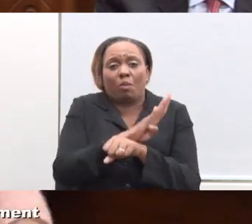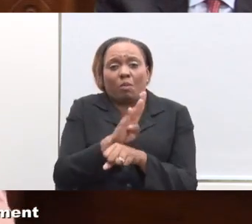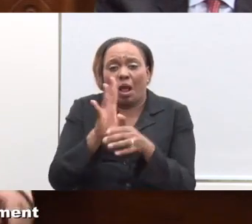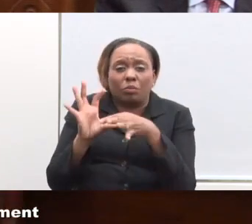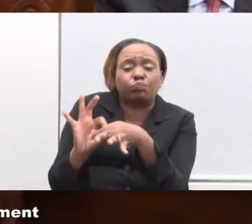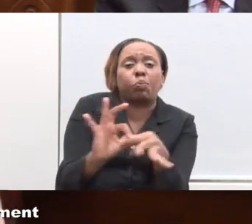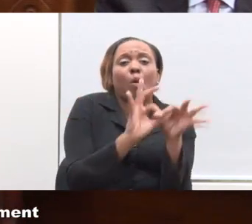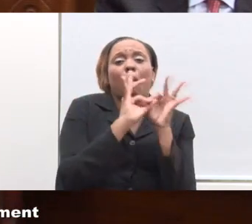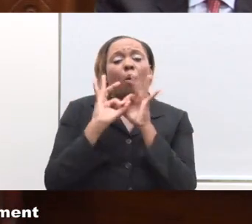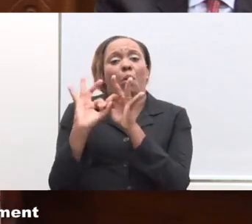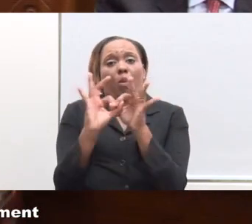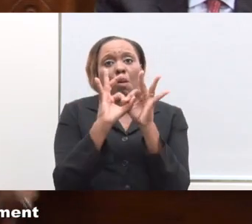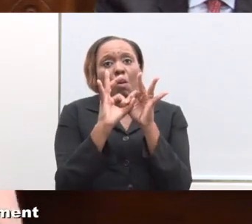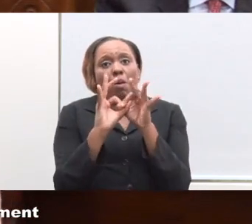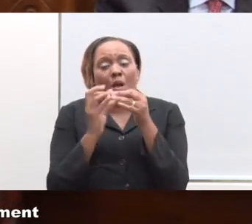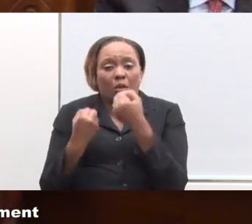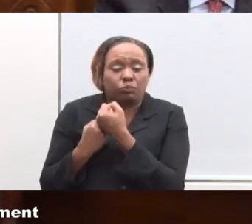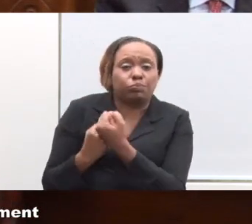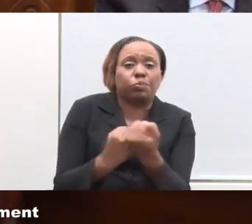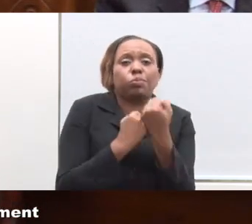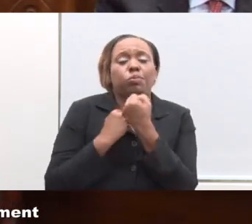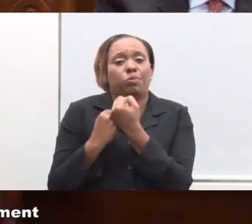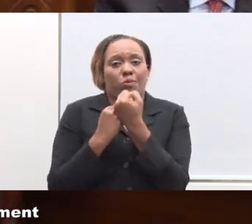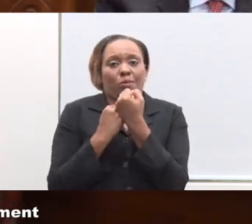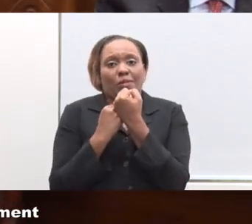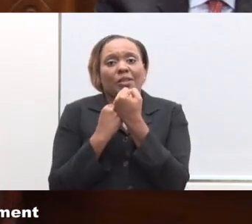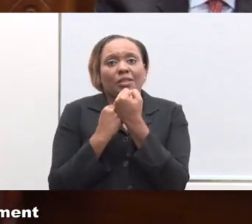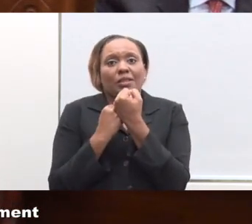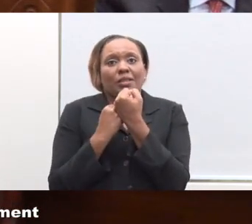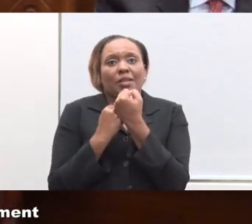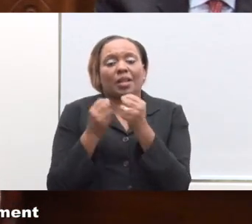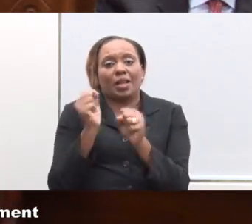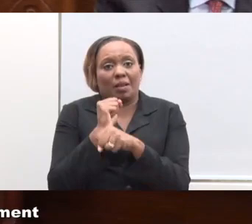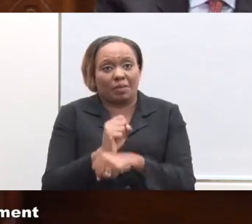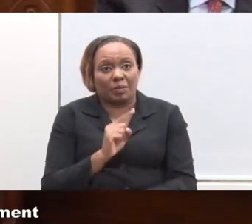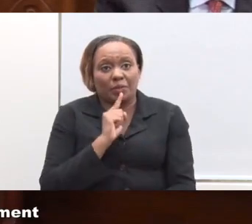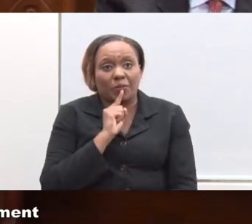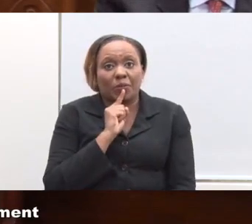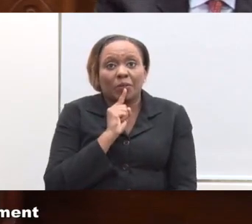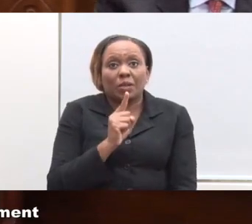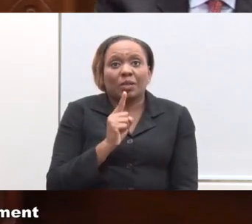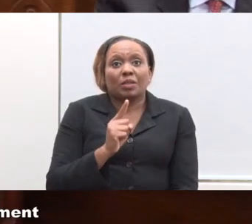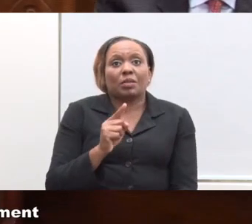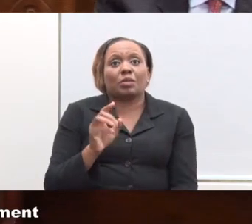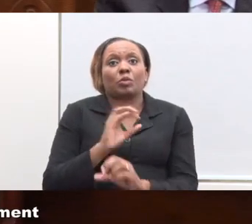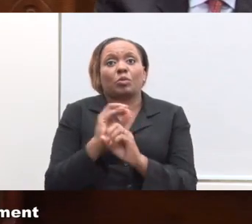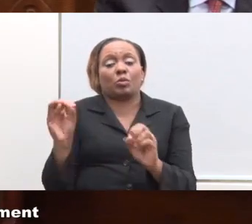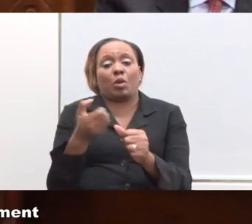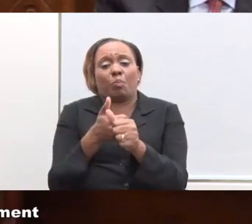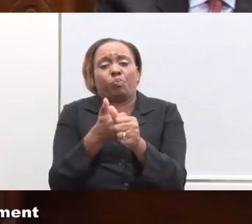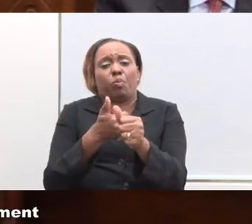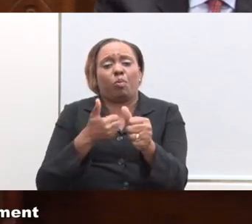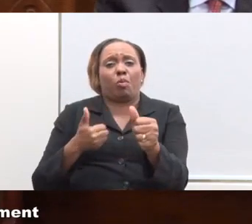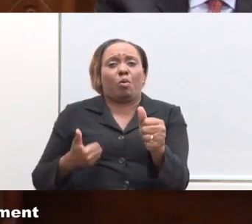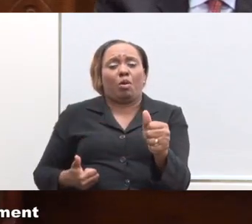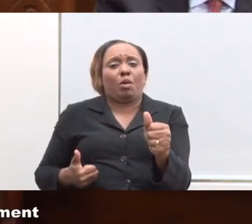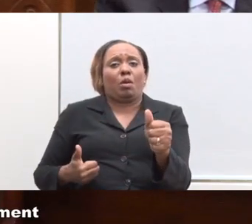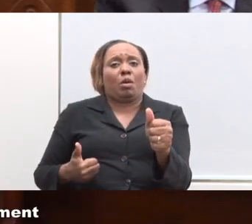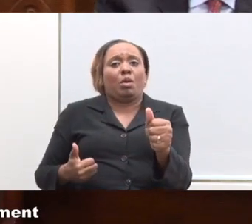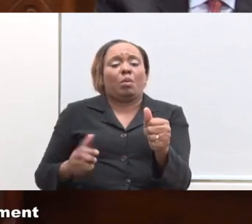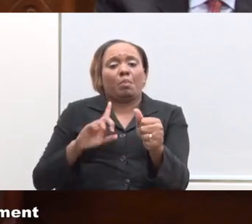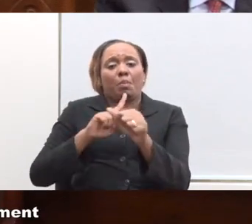Barbados, arm in arm, holding each other up and making sure that no one will be allowed to go under the